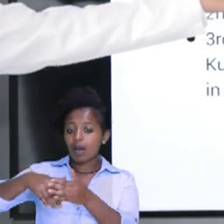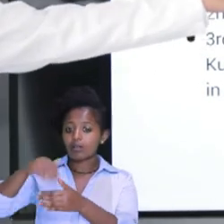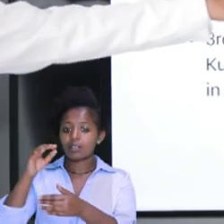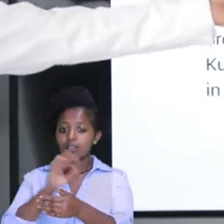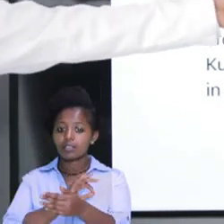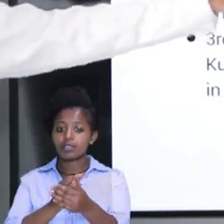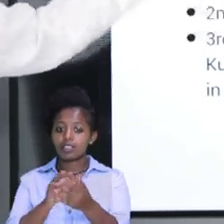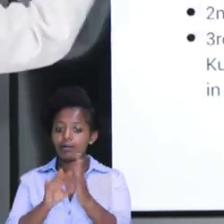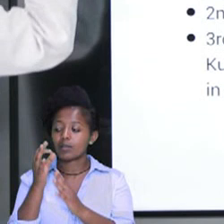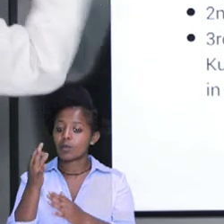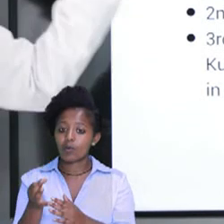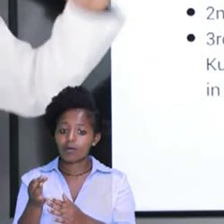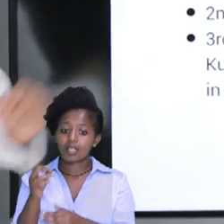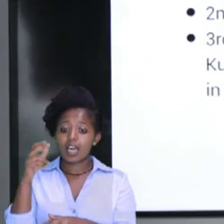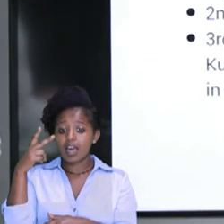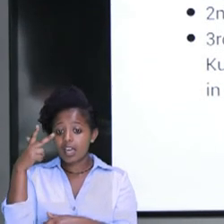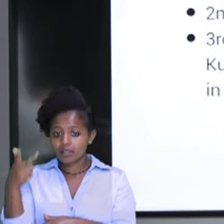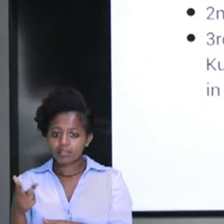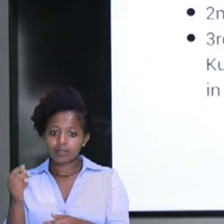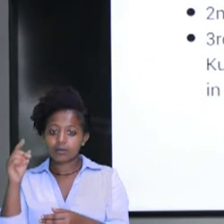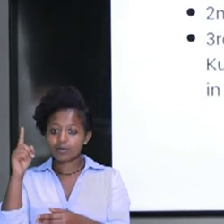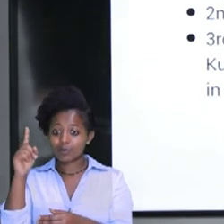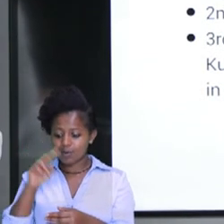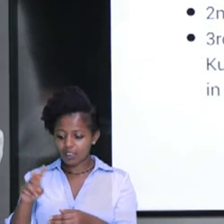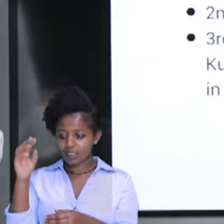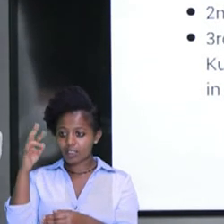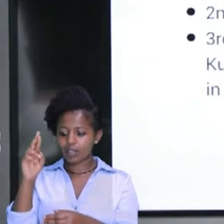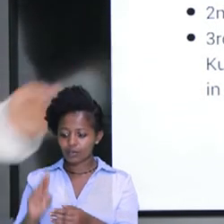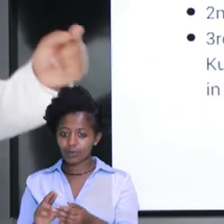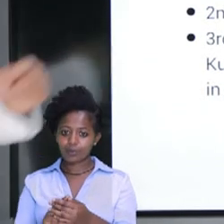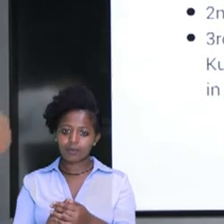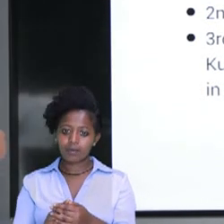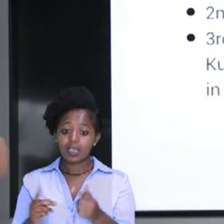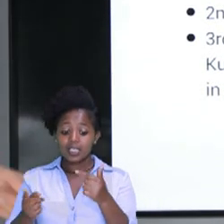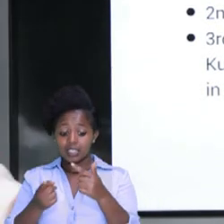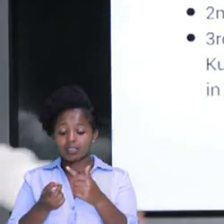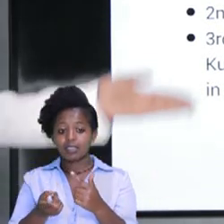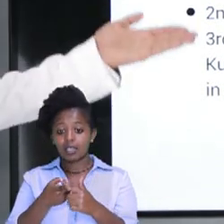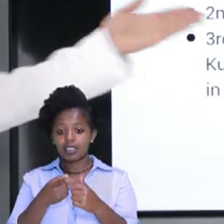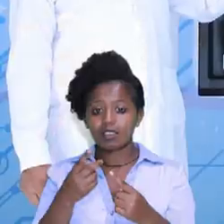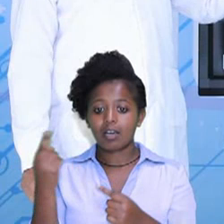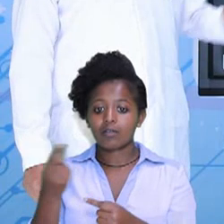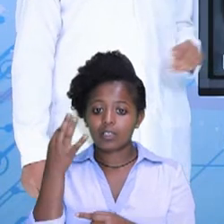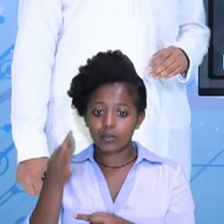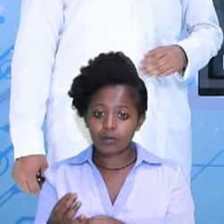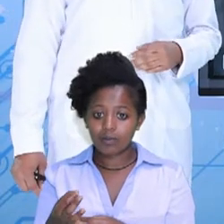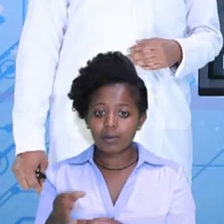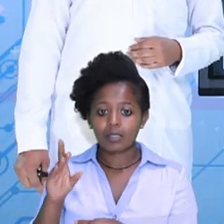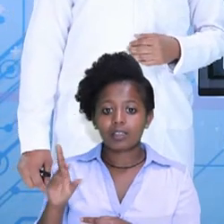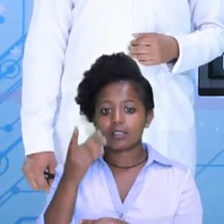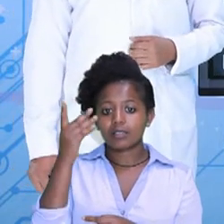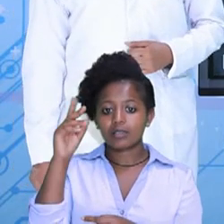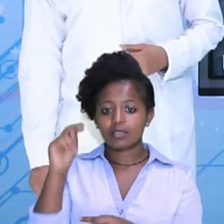the communist force a 3-to-1 ratio at the beginning. Second advantage, Chiang Kai-shek government